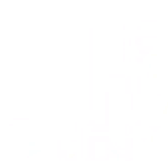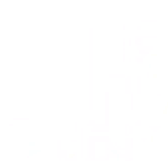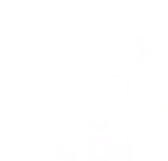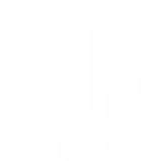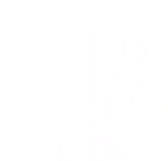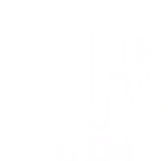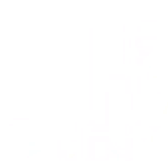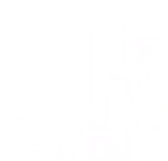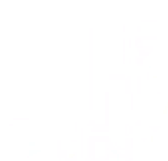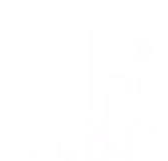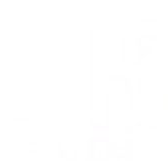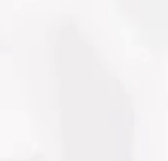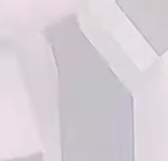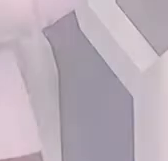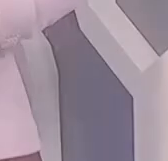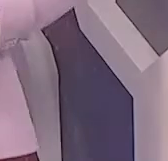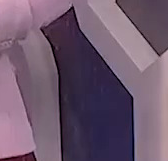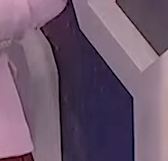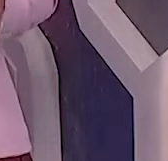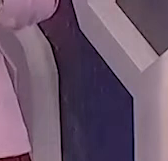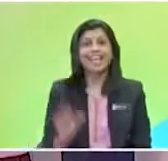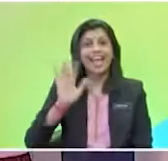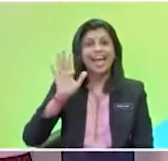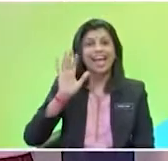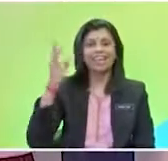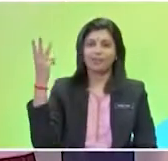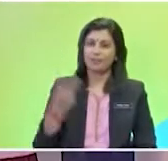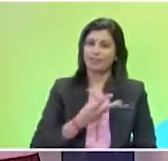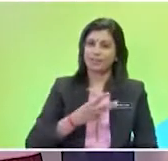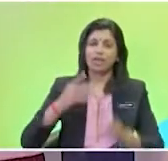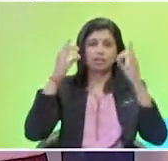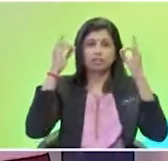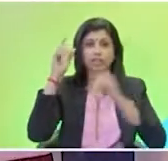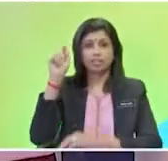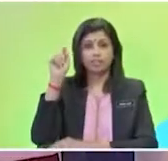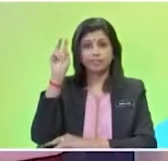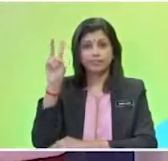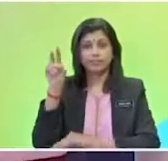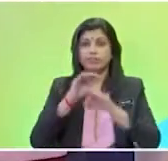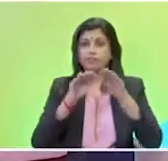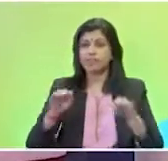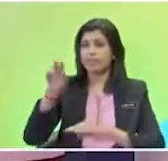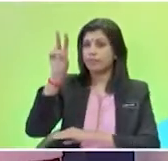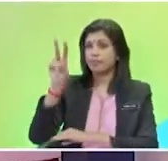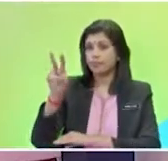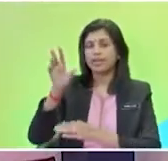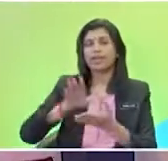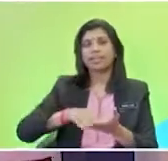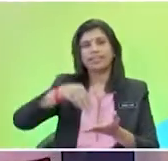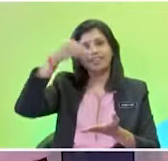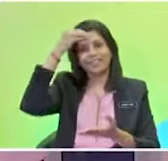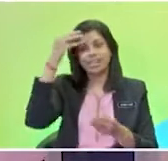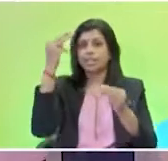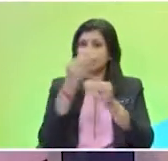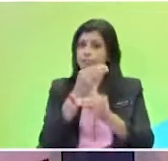Didik TV KPM. Welcome back to Didik TV KPM for our slot tahap 2. And today, as you can see in my hand, we're not going